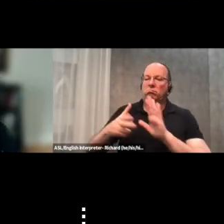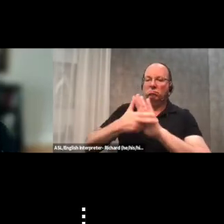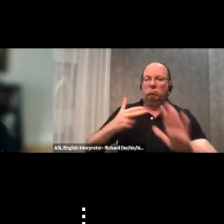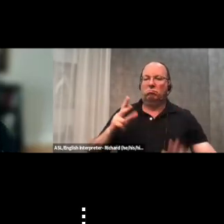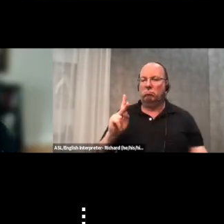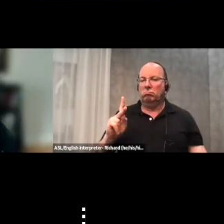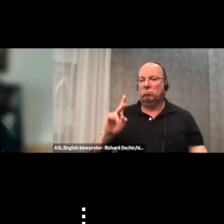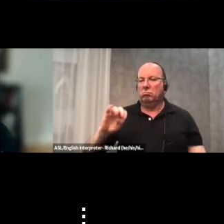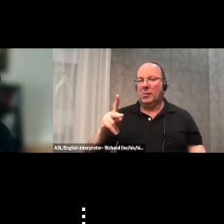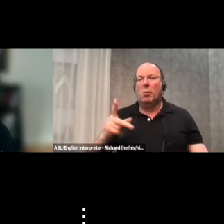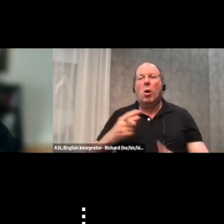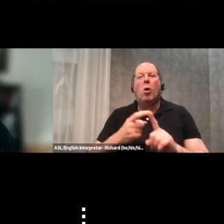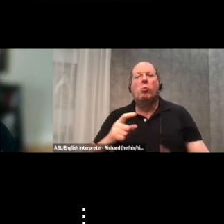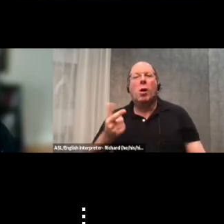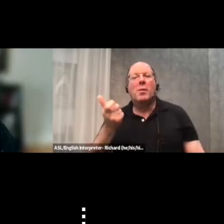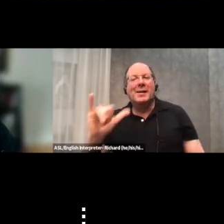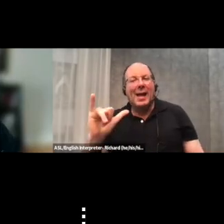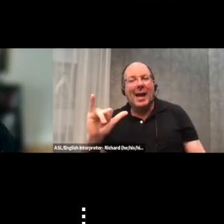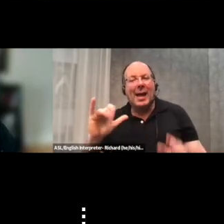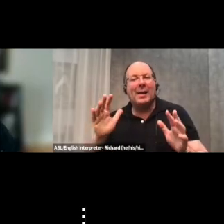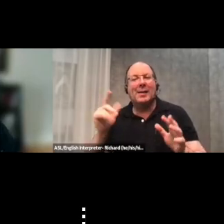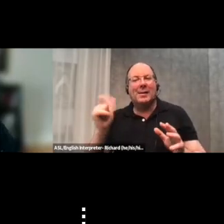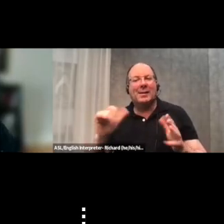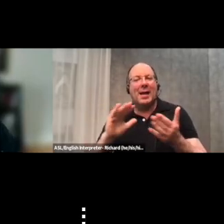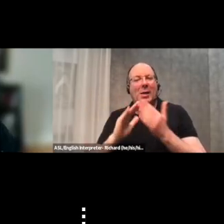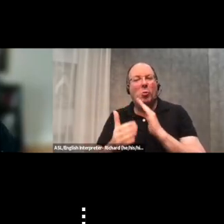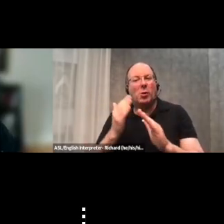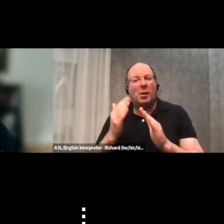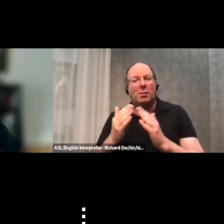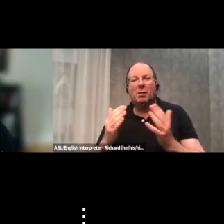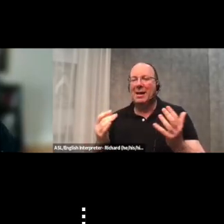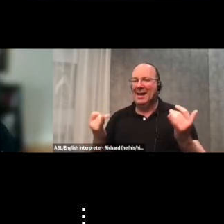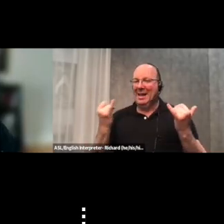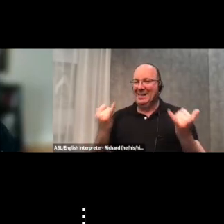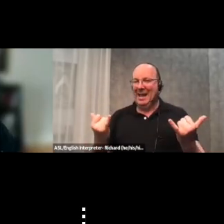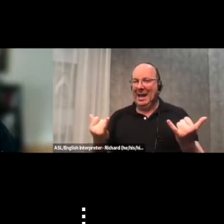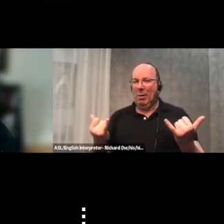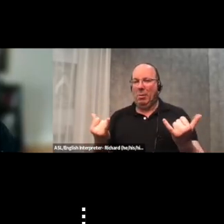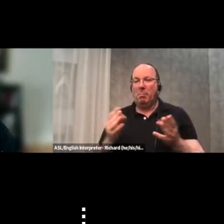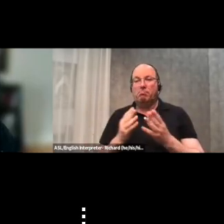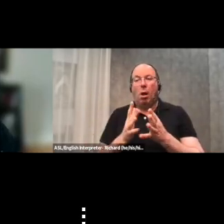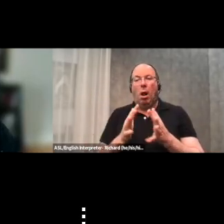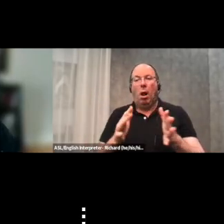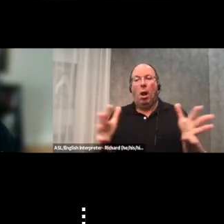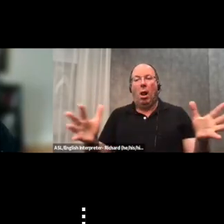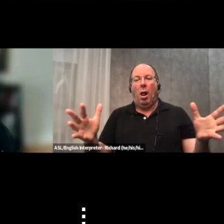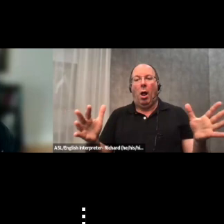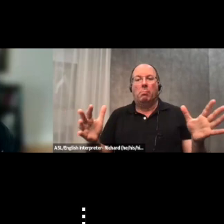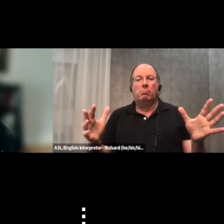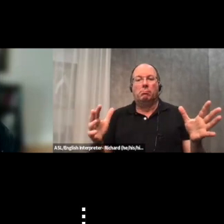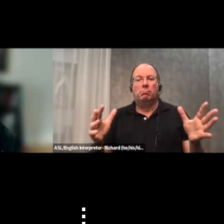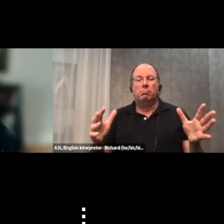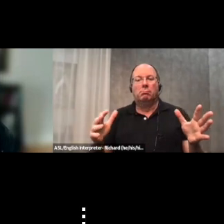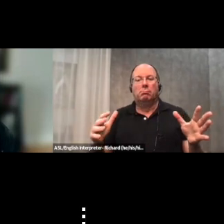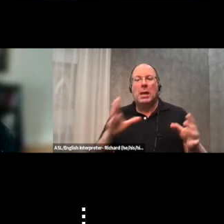out of the gay community in so many ways. And now that it's being normalized, for lack of a better word, by the